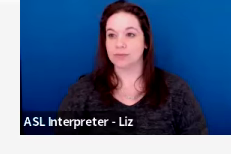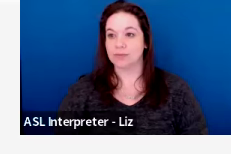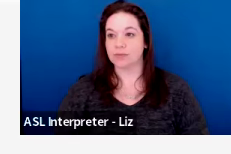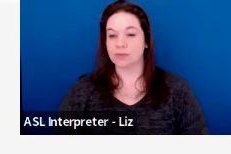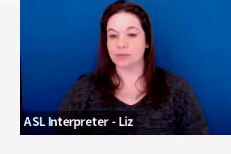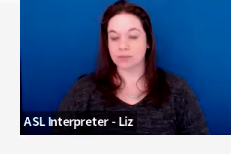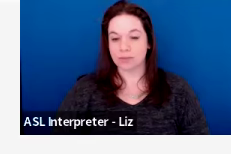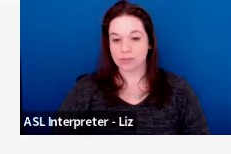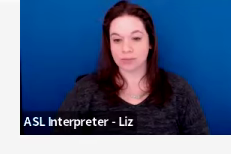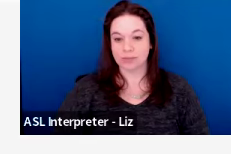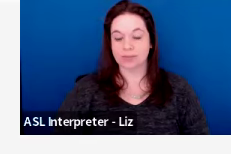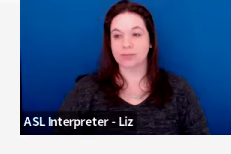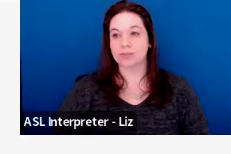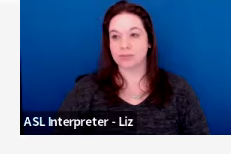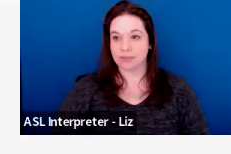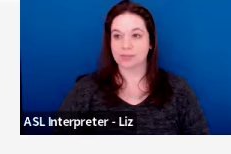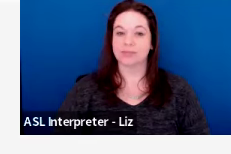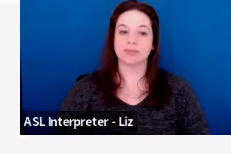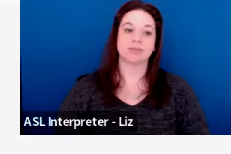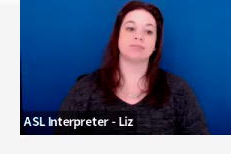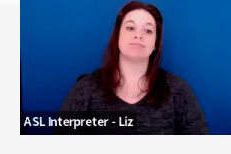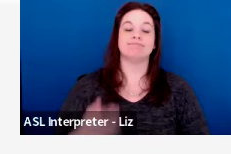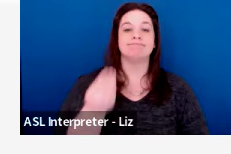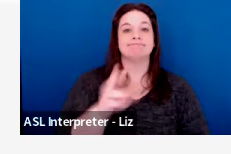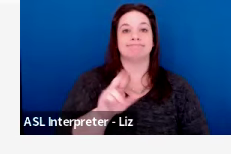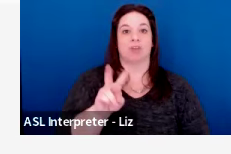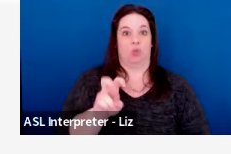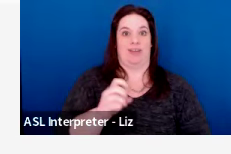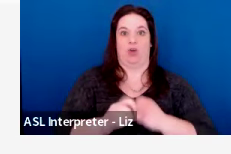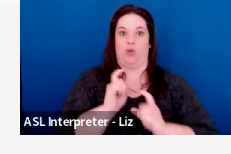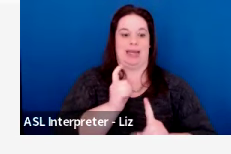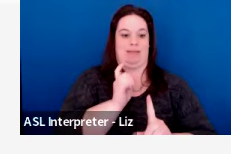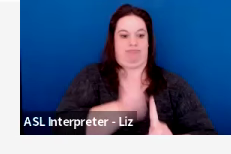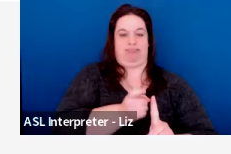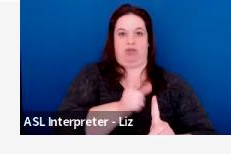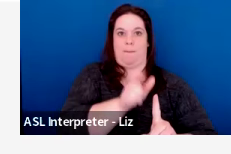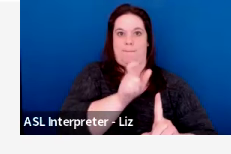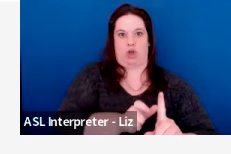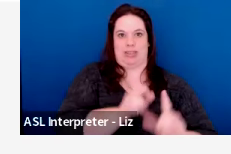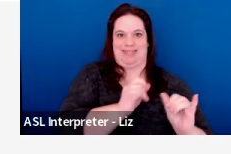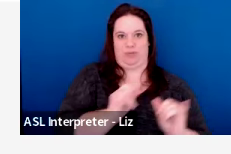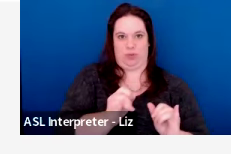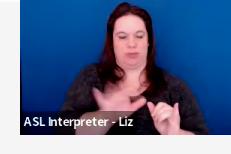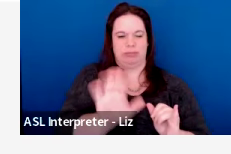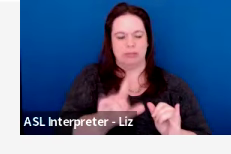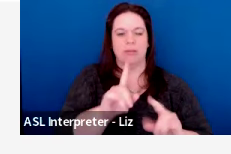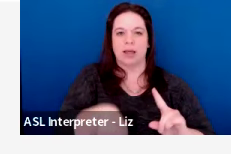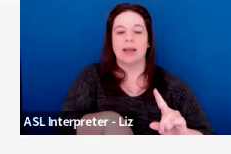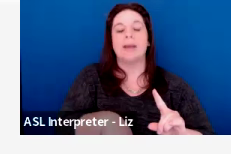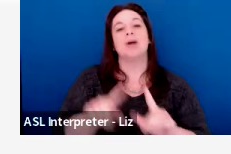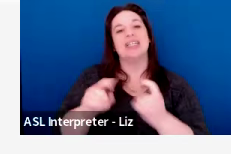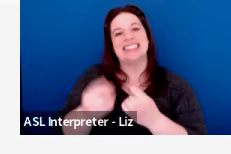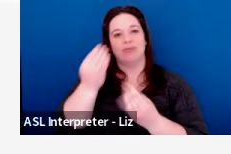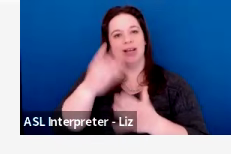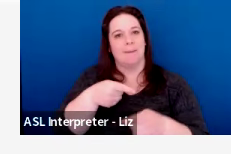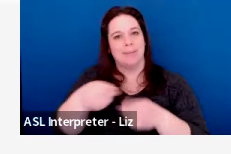The Reeve Foundation cannot award grants to individuals, but our team of information specialists can help